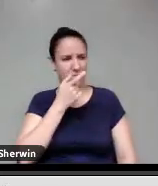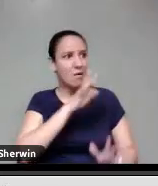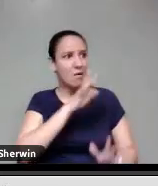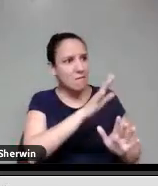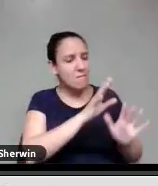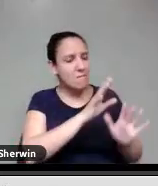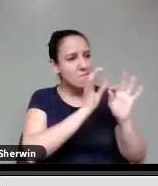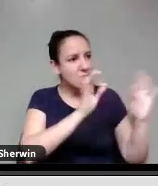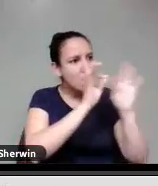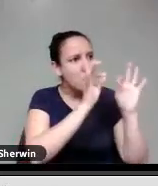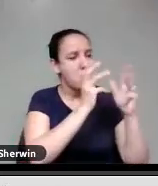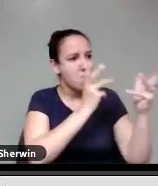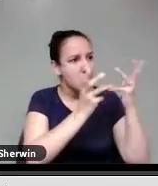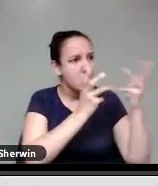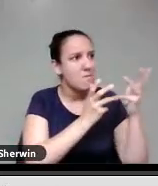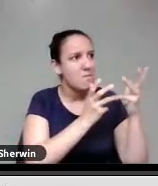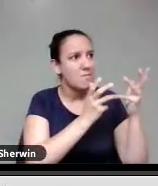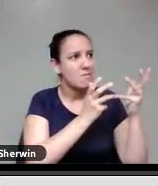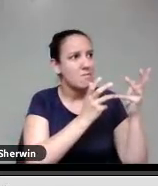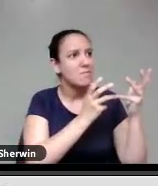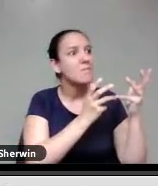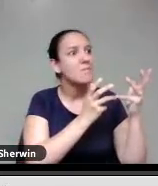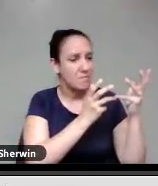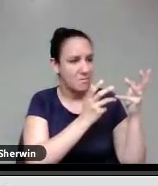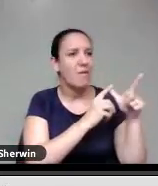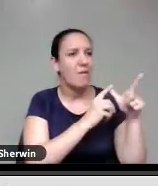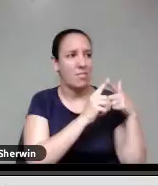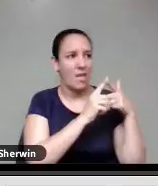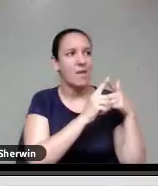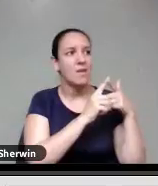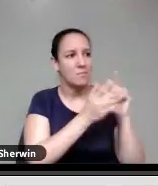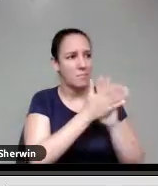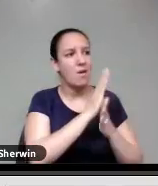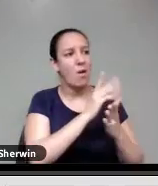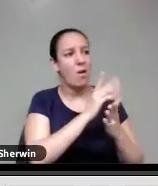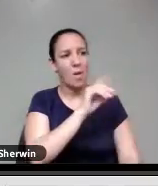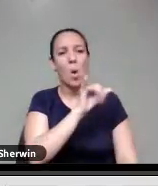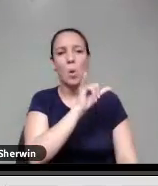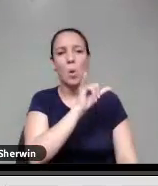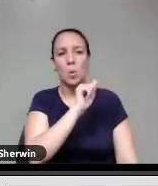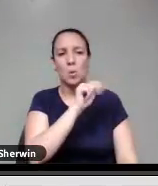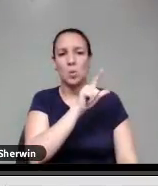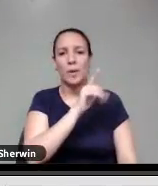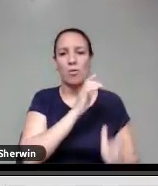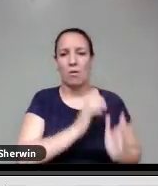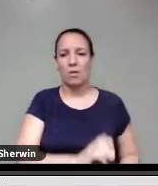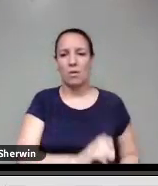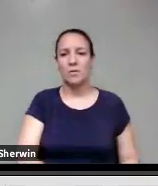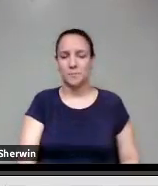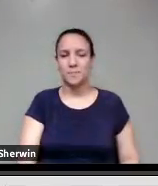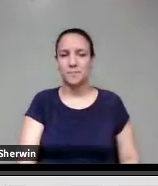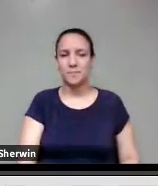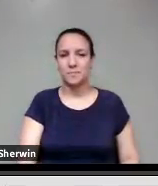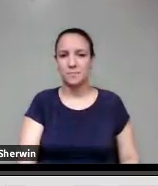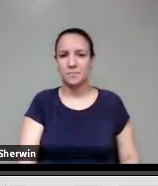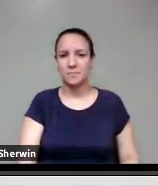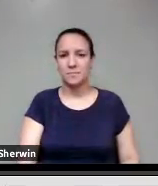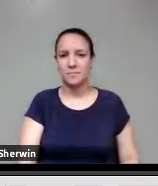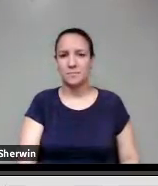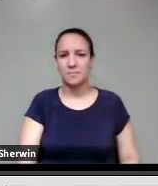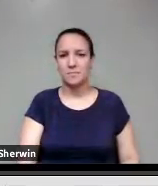because let's face it, there aren't many organizations that do. I order quite